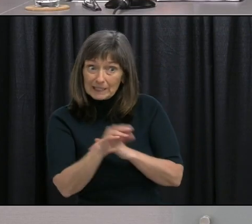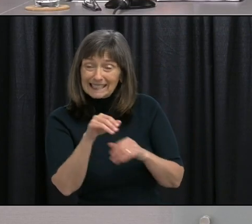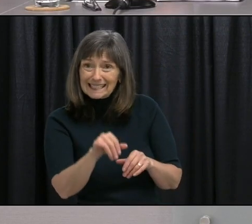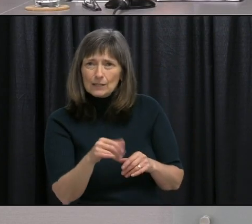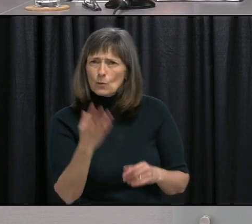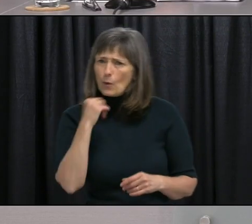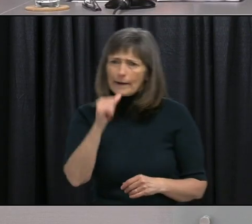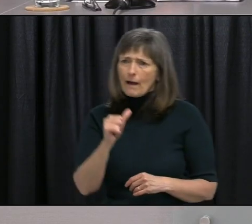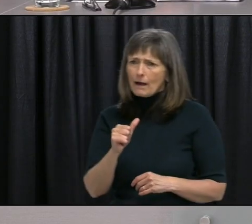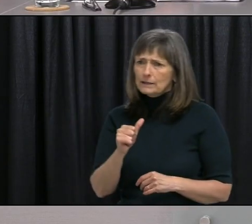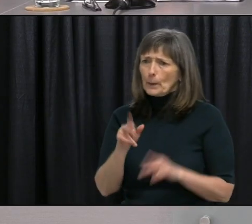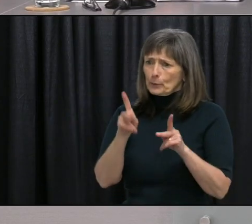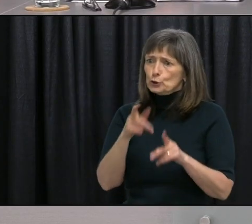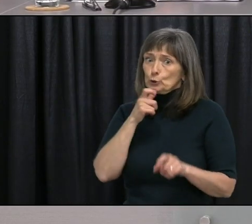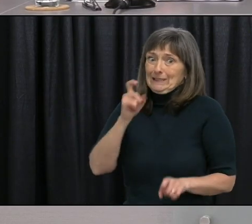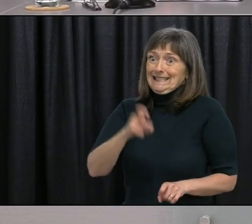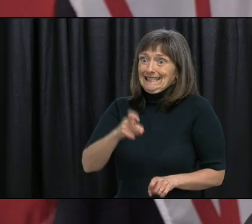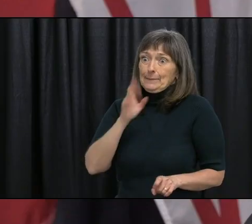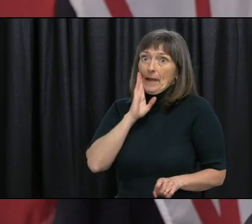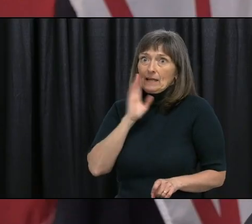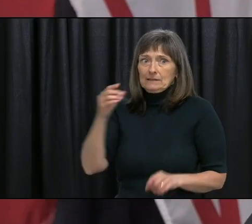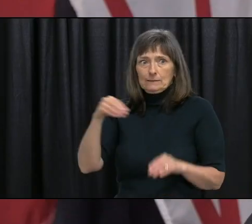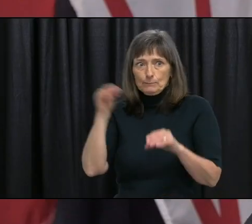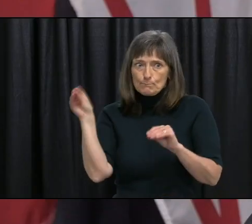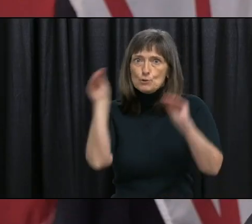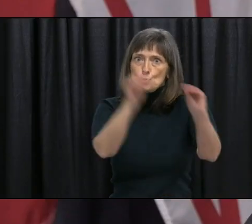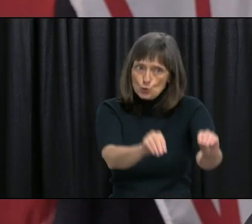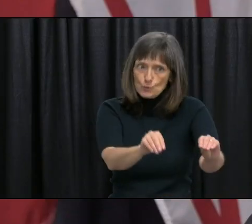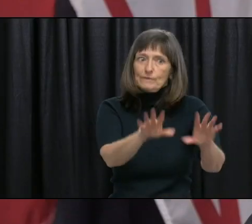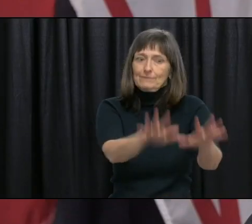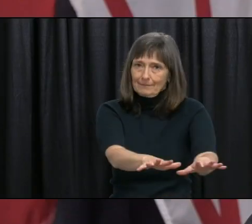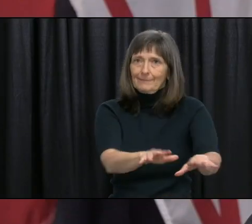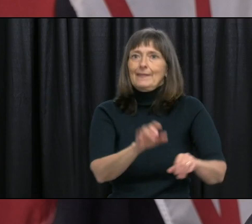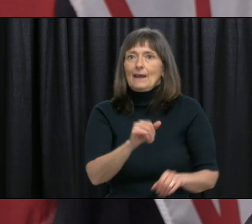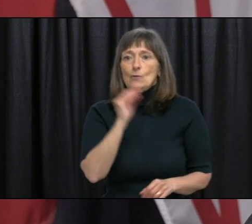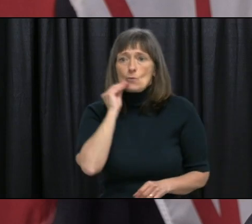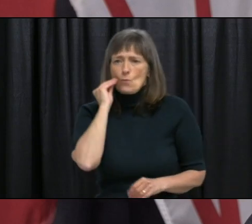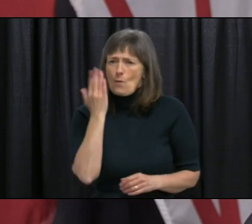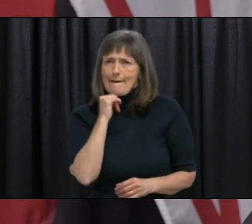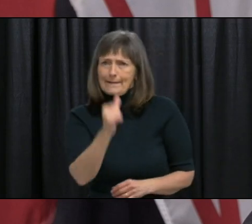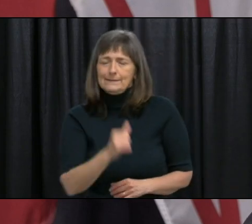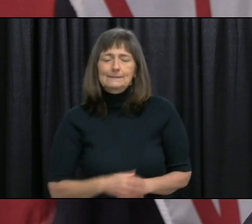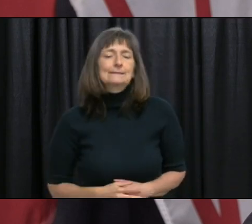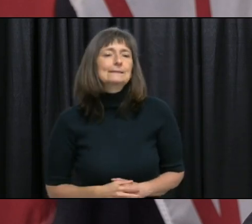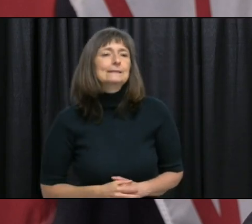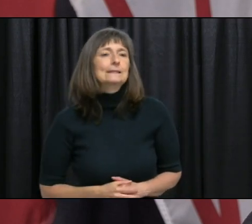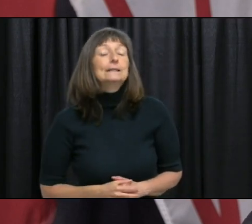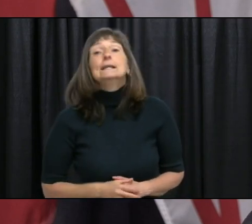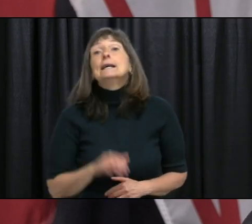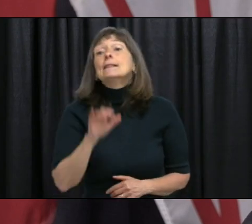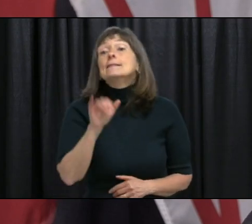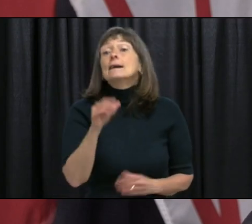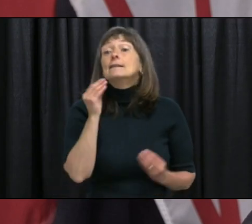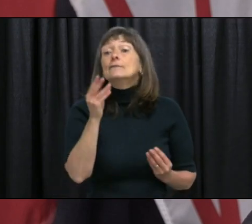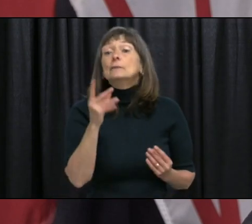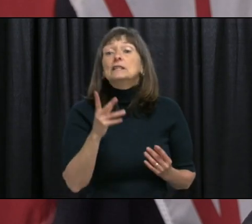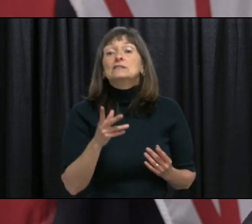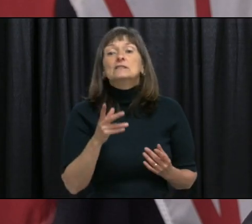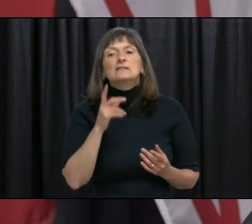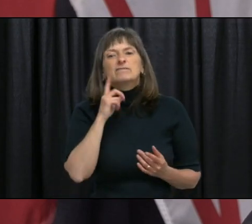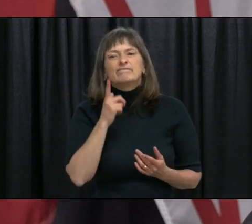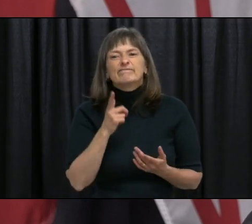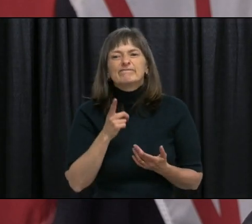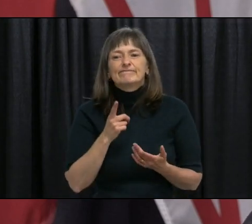new patients? For the information on that, and this only would come from, some interaction that it would